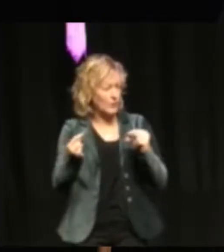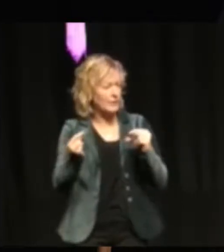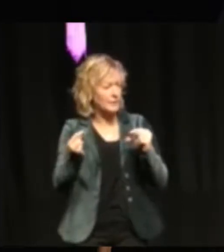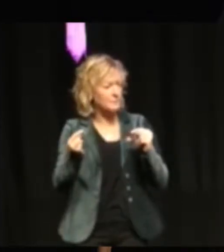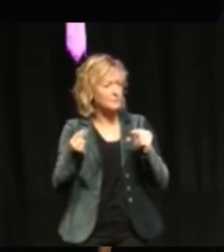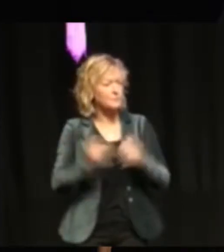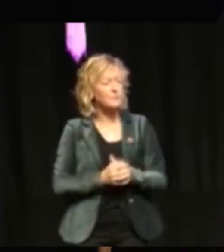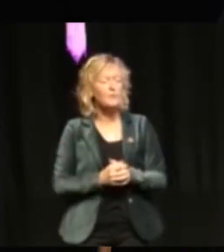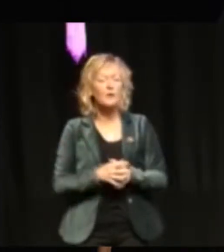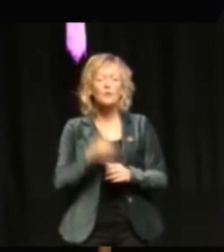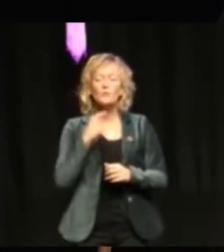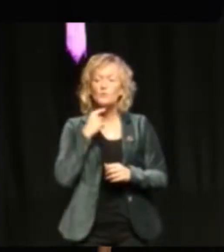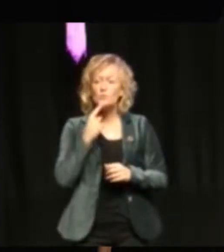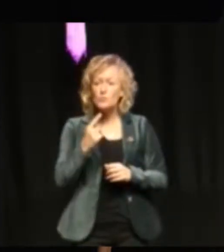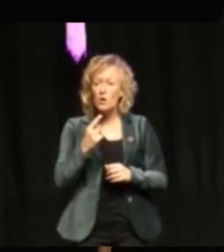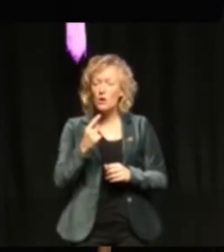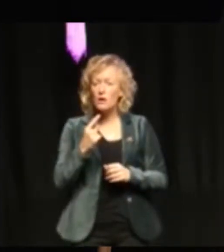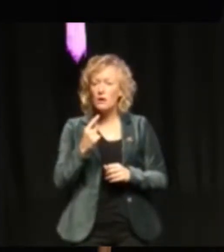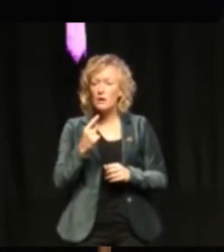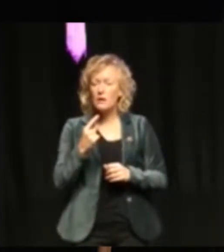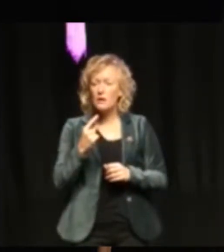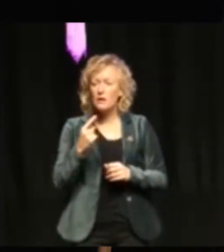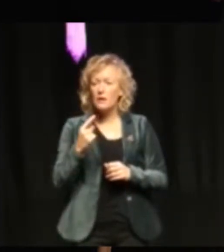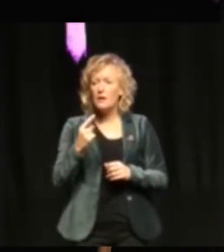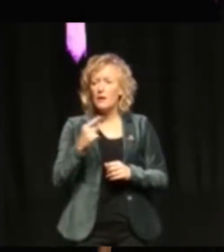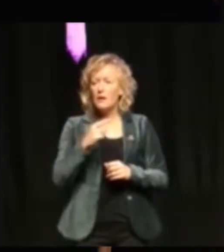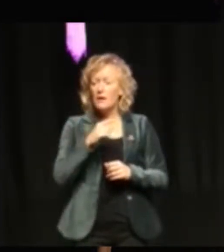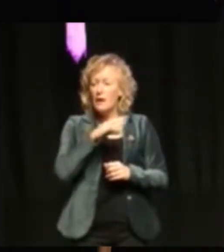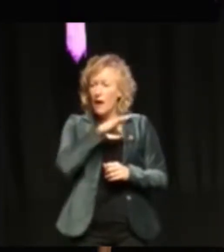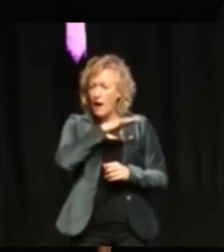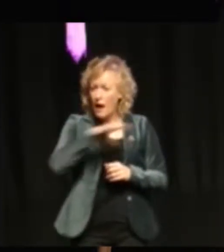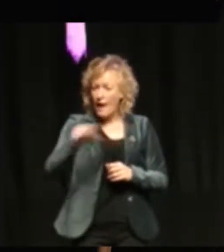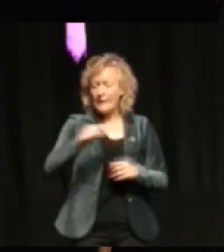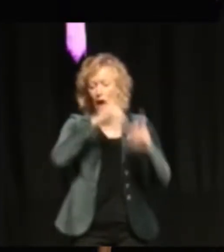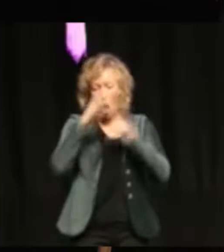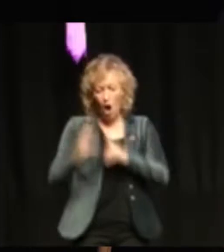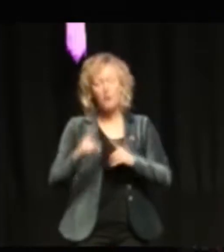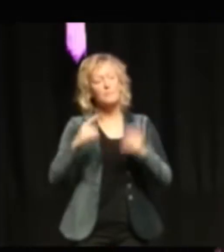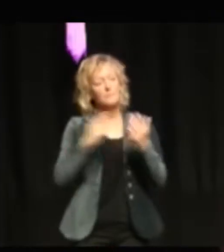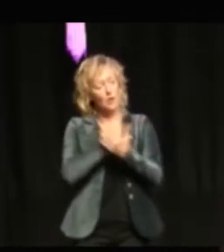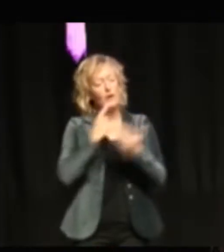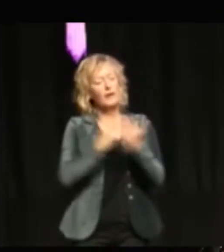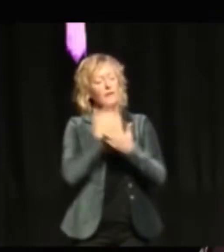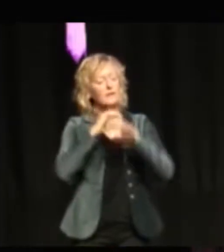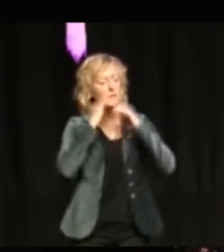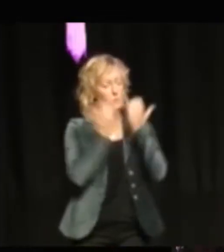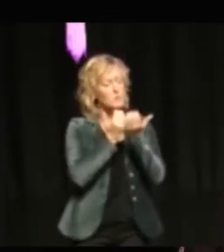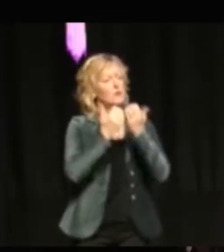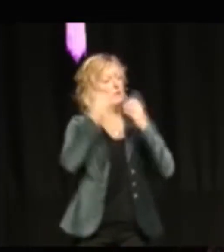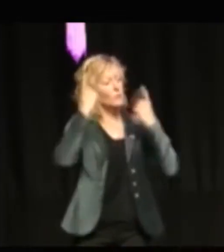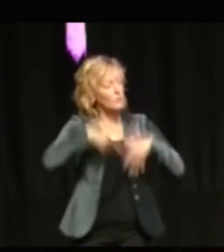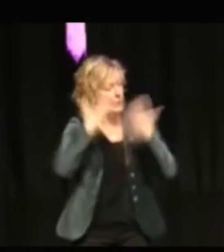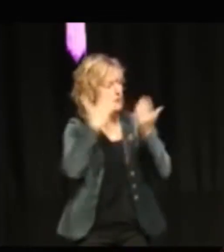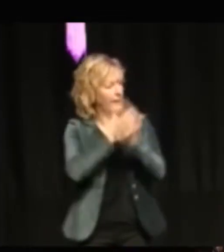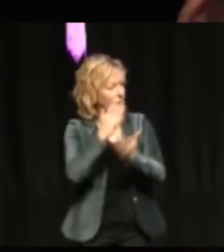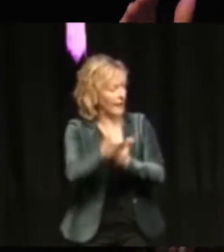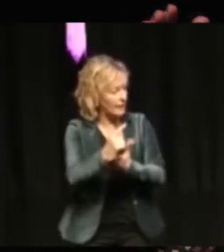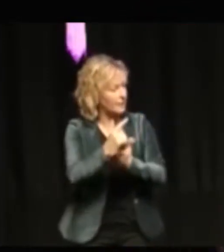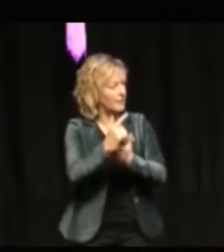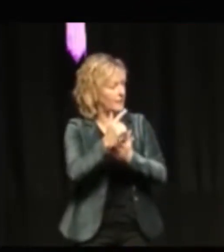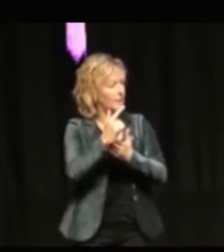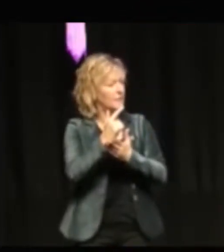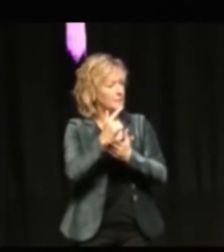today, would you say that everyone has the right to economic, social, and cultural rights? Can you draw a line,